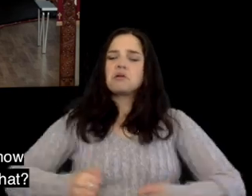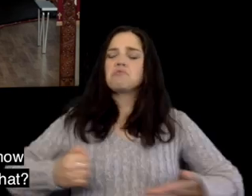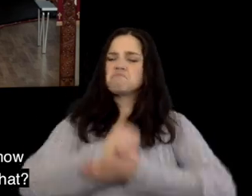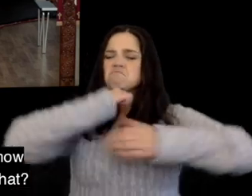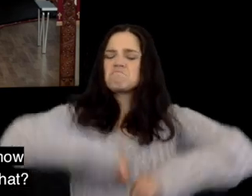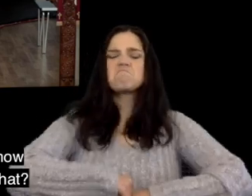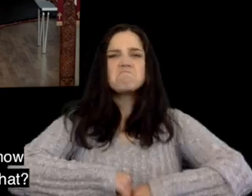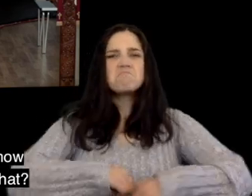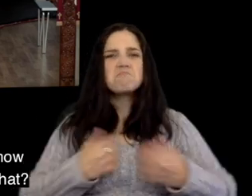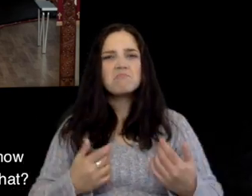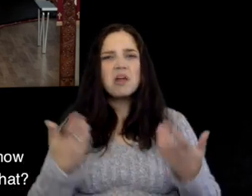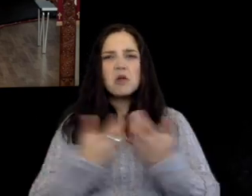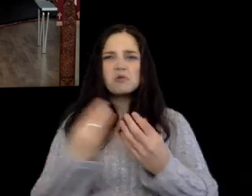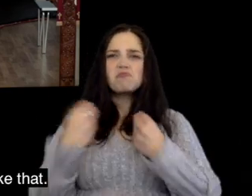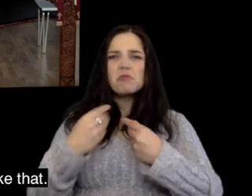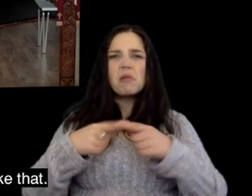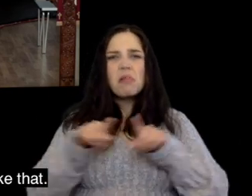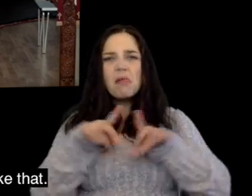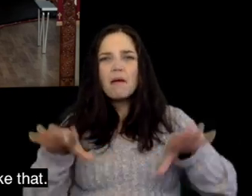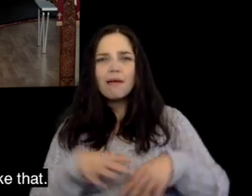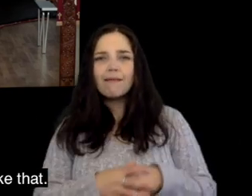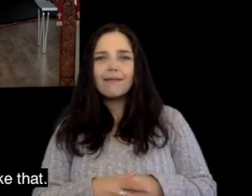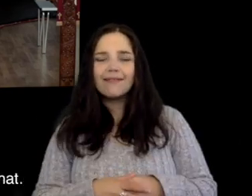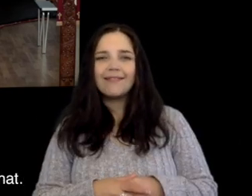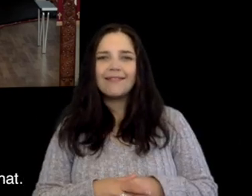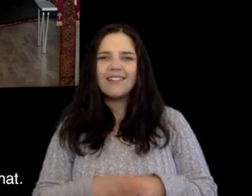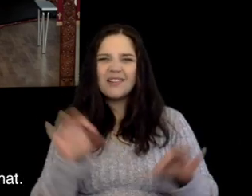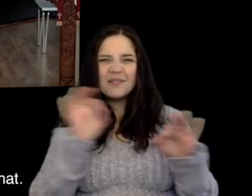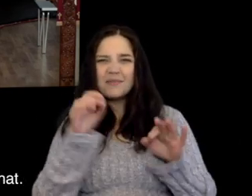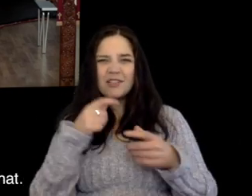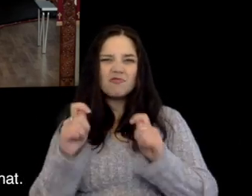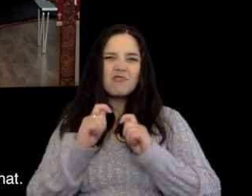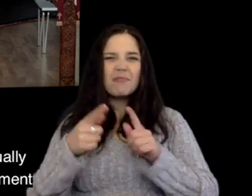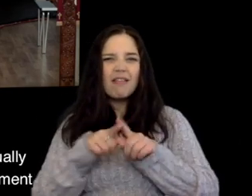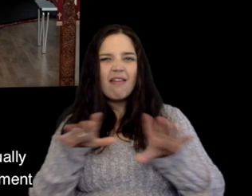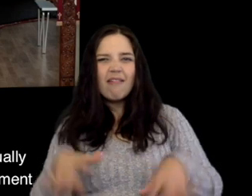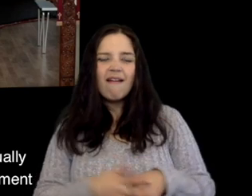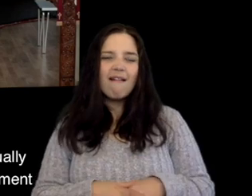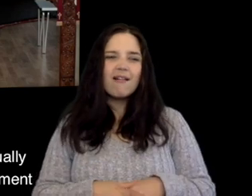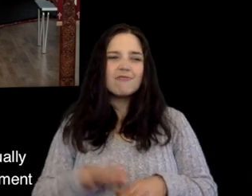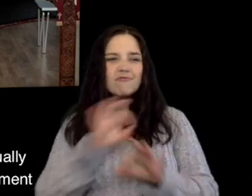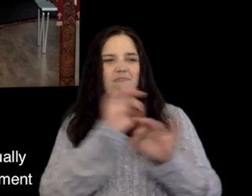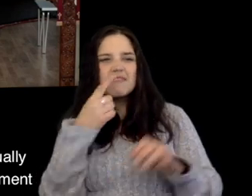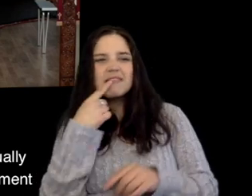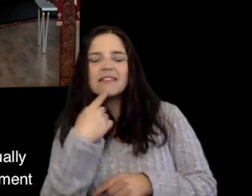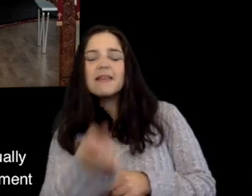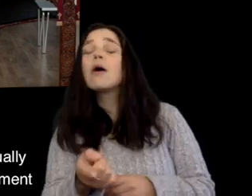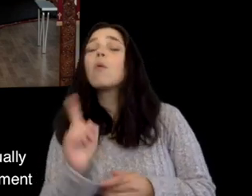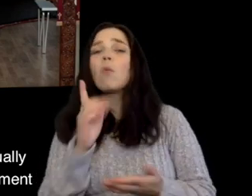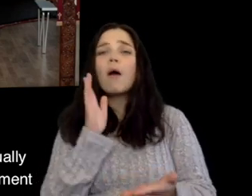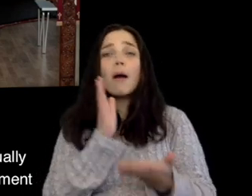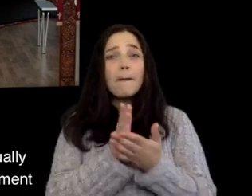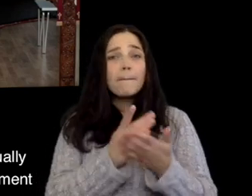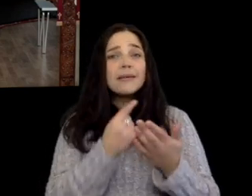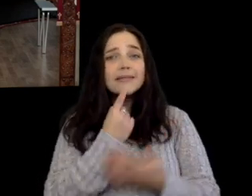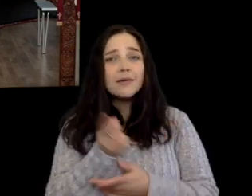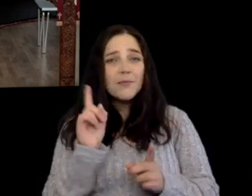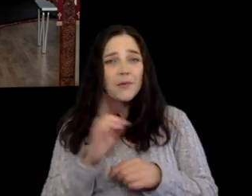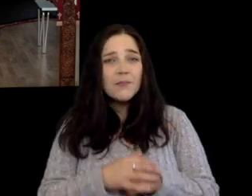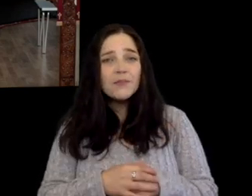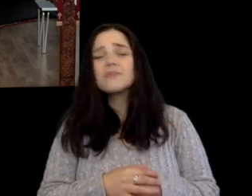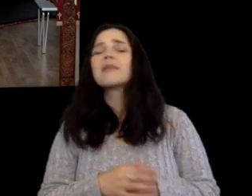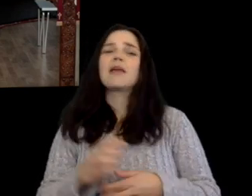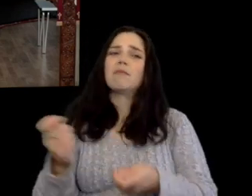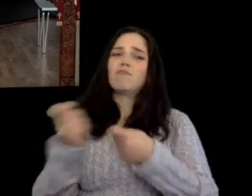ha! How did he treat me like that? Nobody can treat me like that. Nobody could say that. Then what I'm actually saying